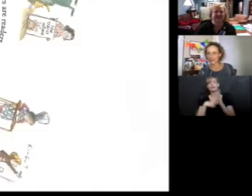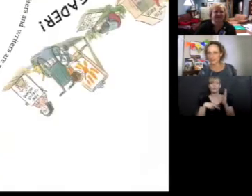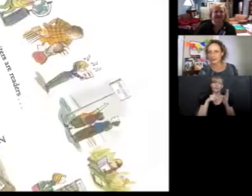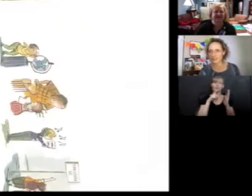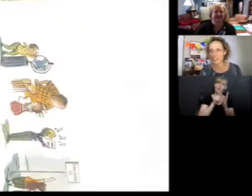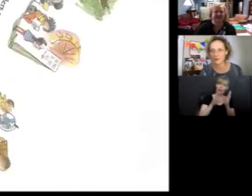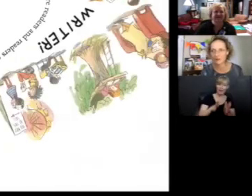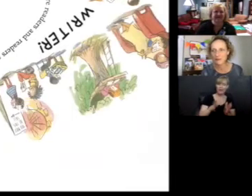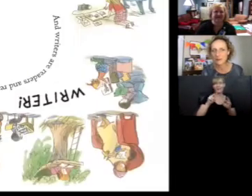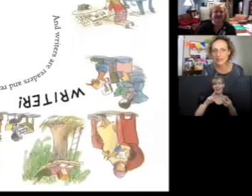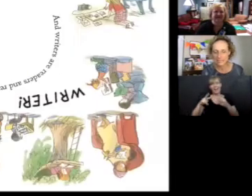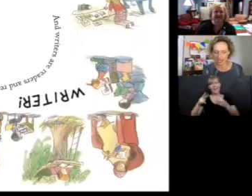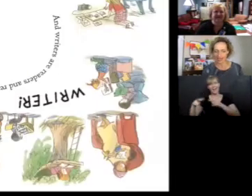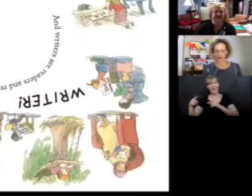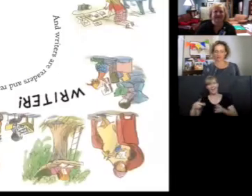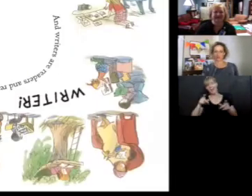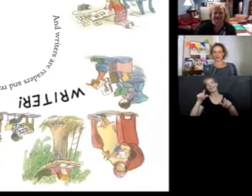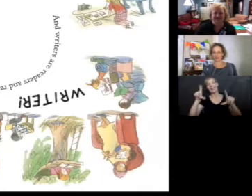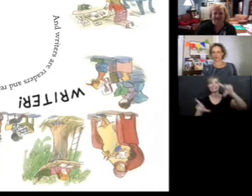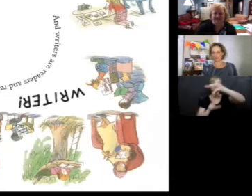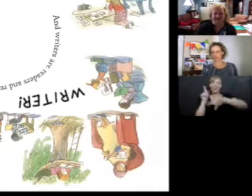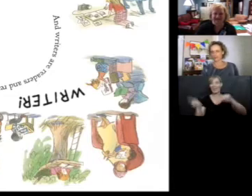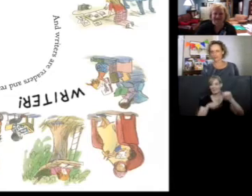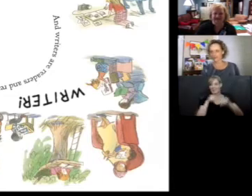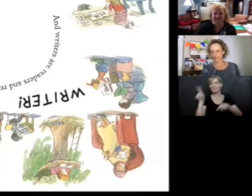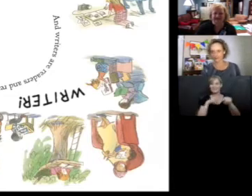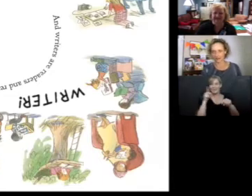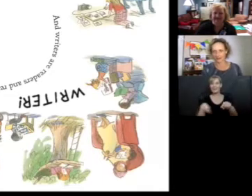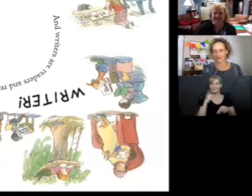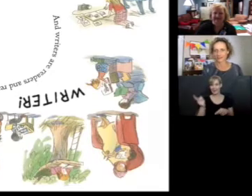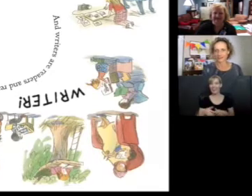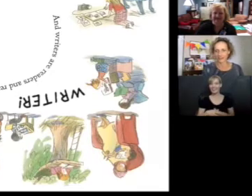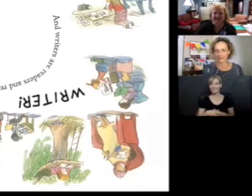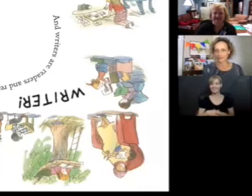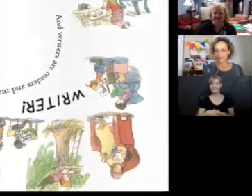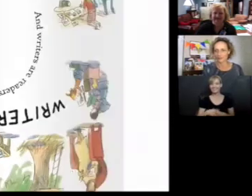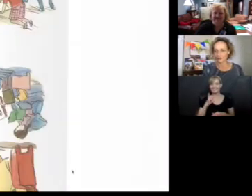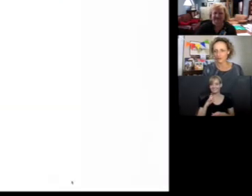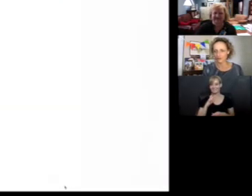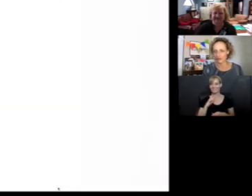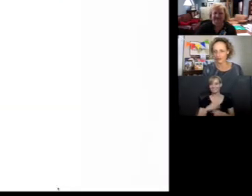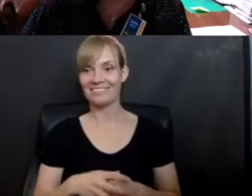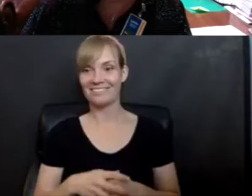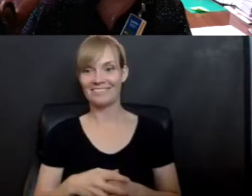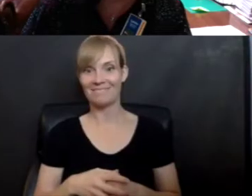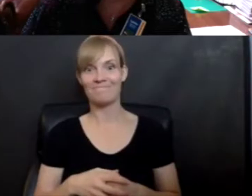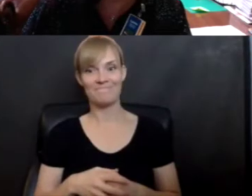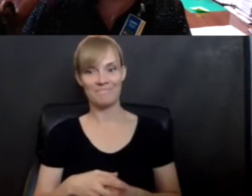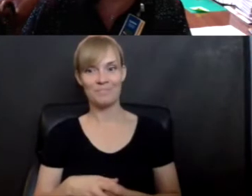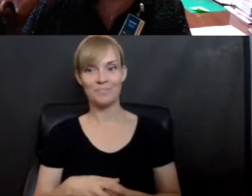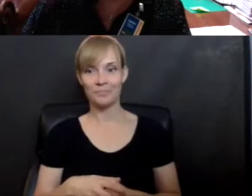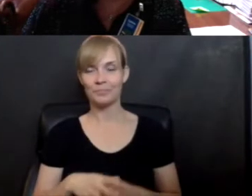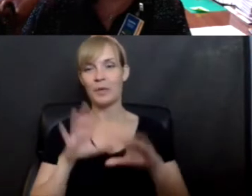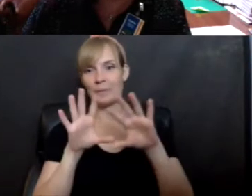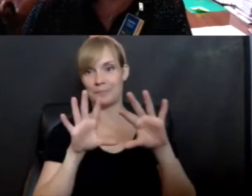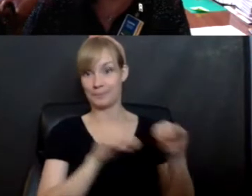readers. Right? You can just keep spinning that book around. Right? That is so crazy. I'm going